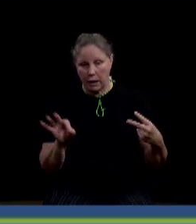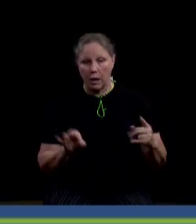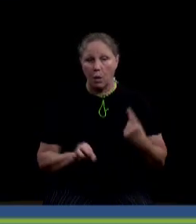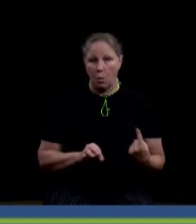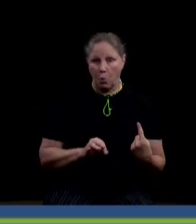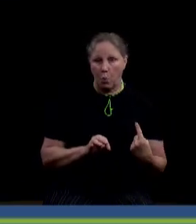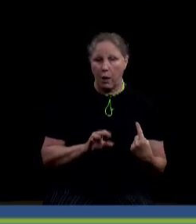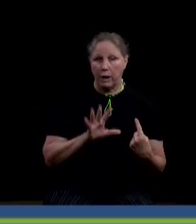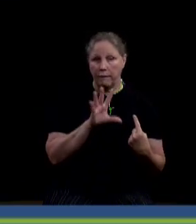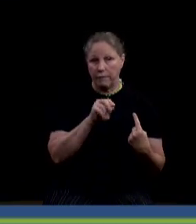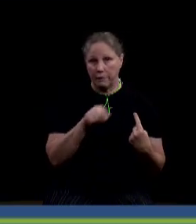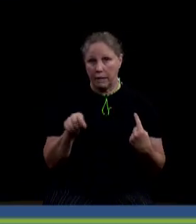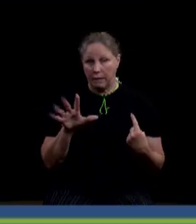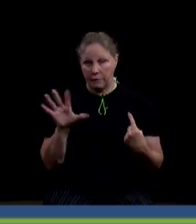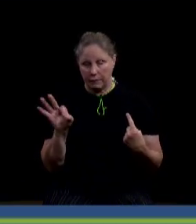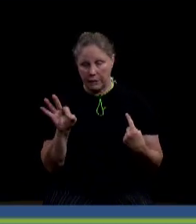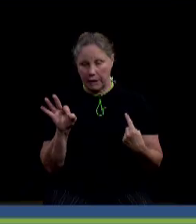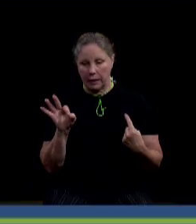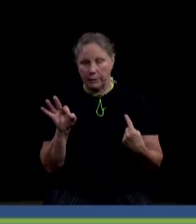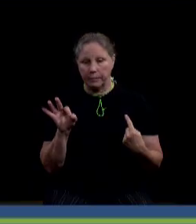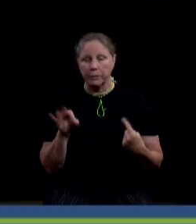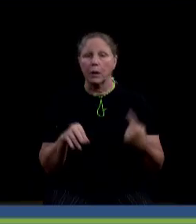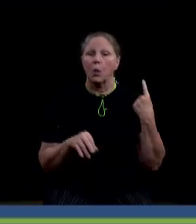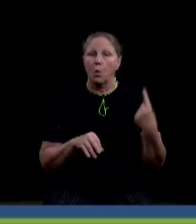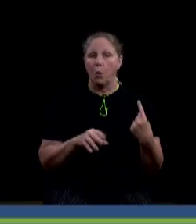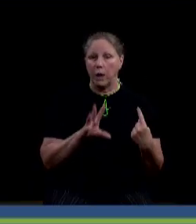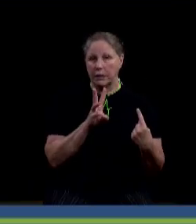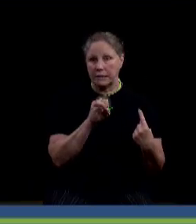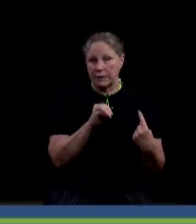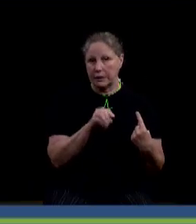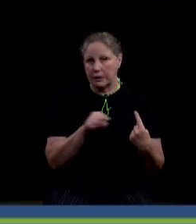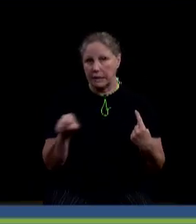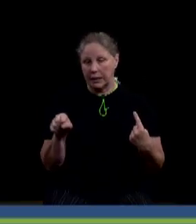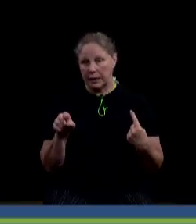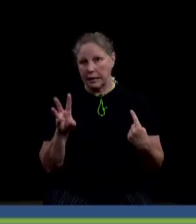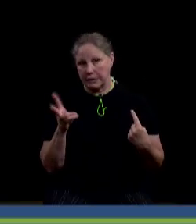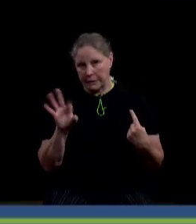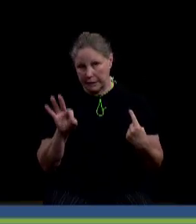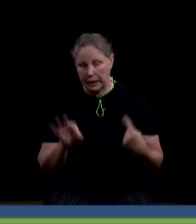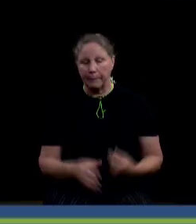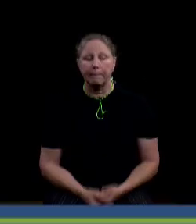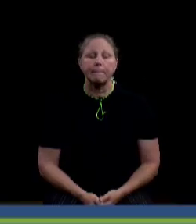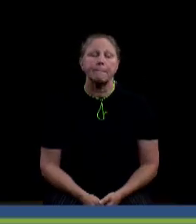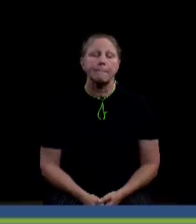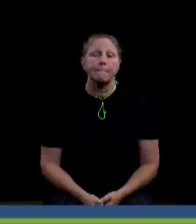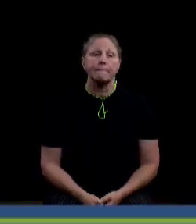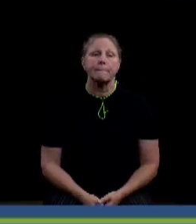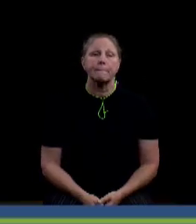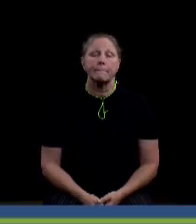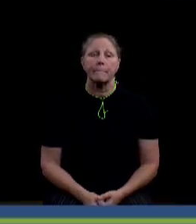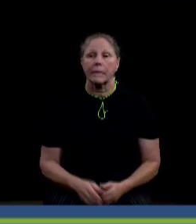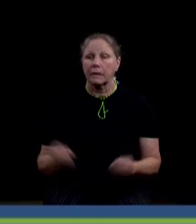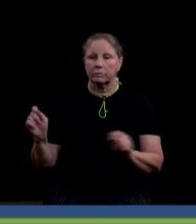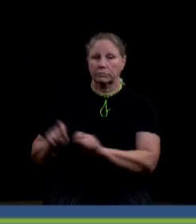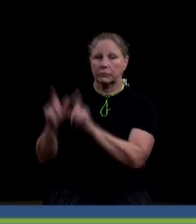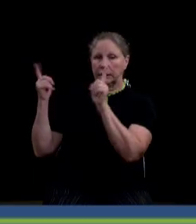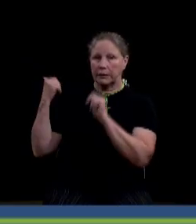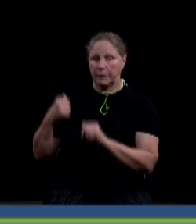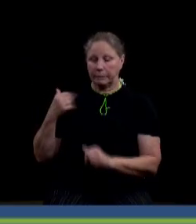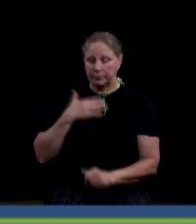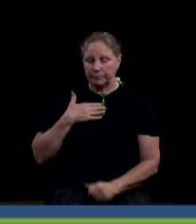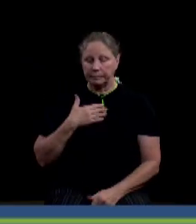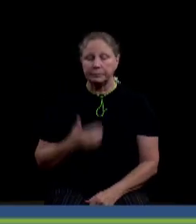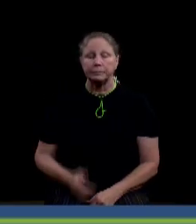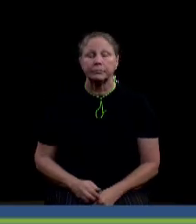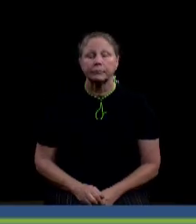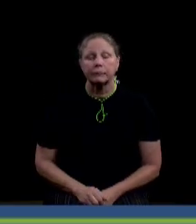case between 60 and 69. Slide 2, please. So this slide shows our active cases. Hey, Dr.